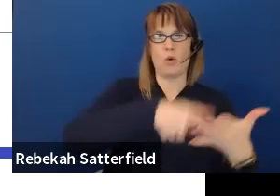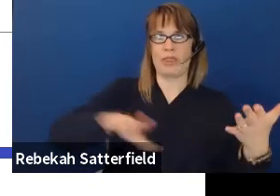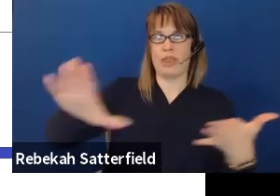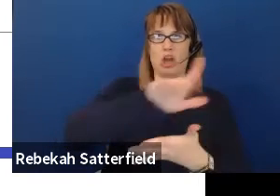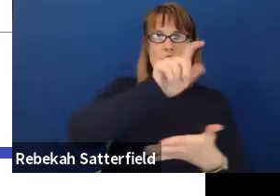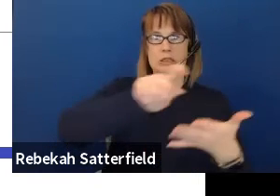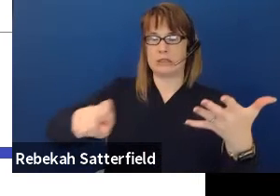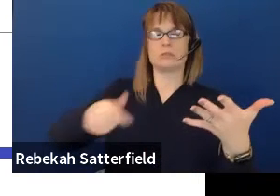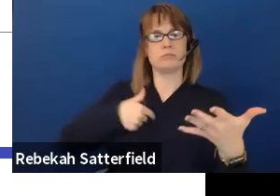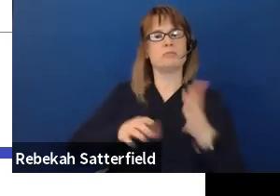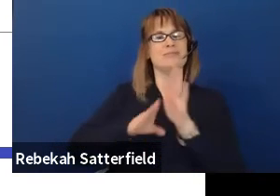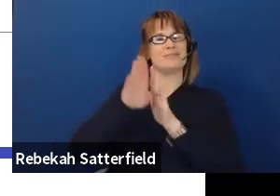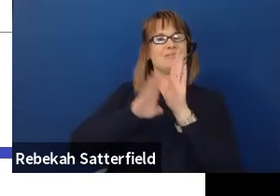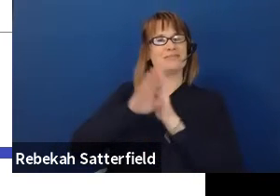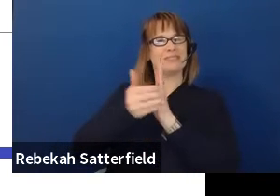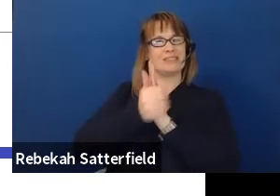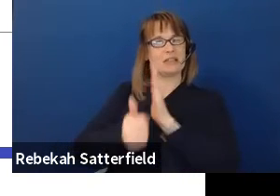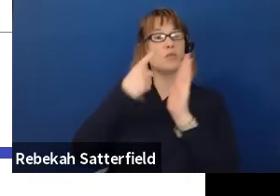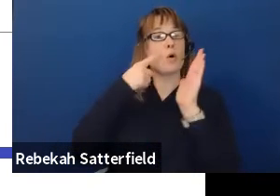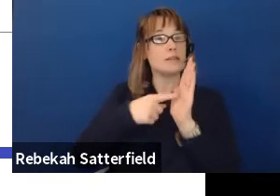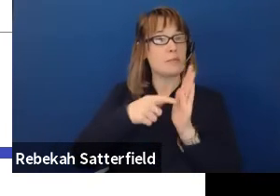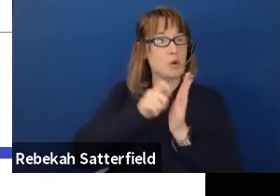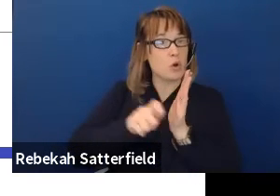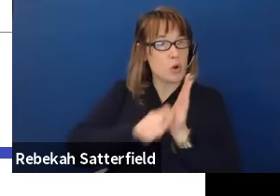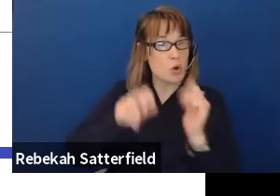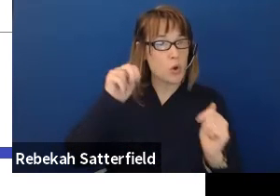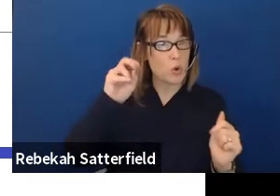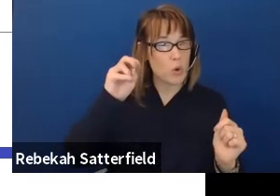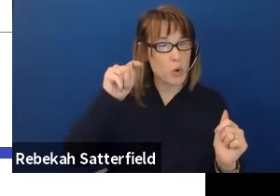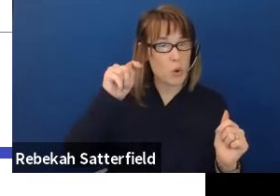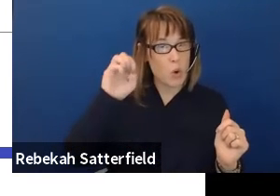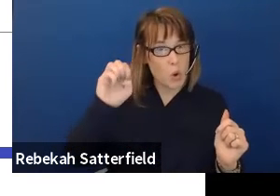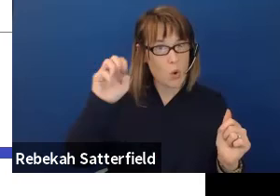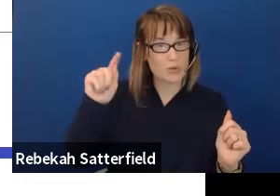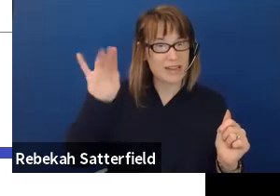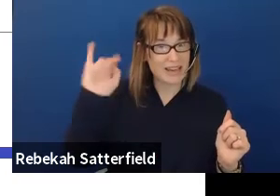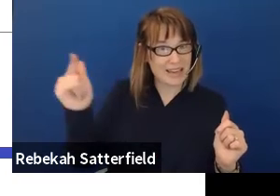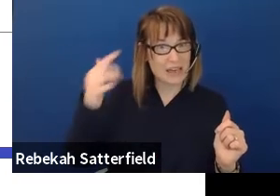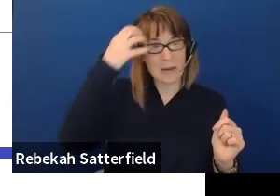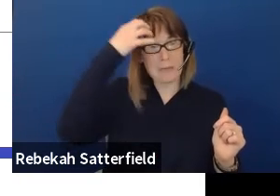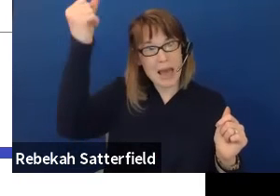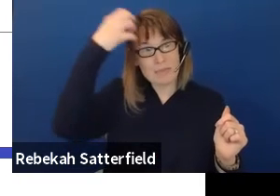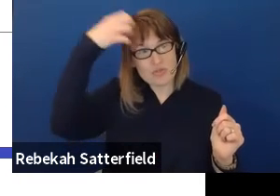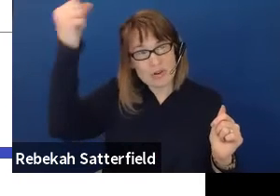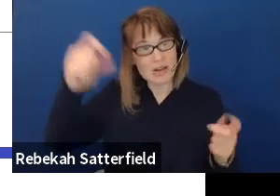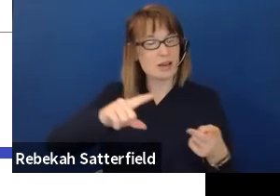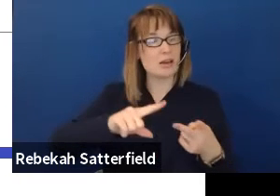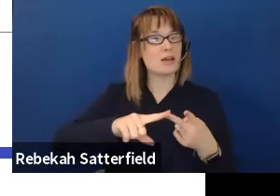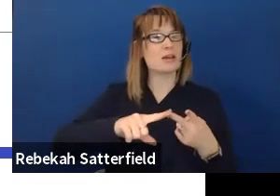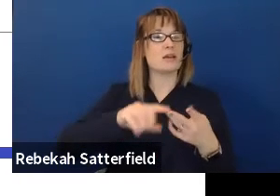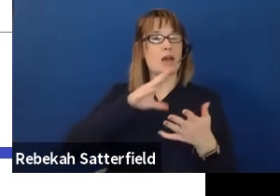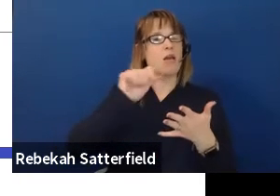developed skills such as note-taking, listening and memory retention, among others. And all of